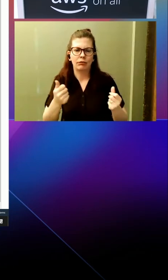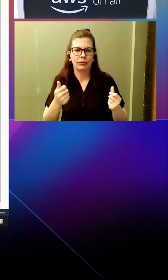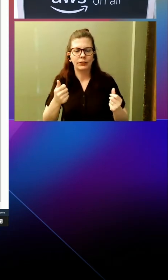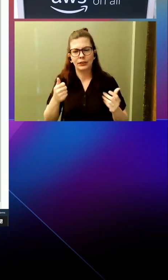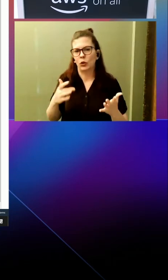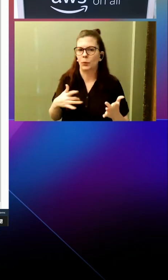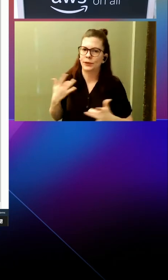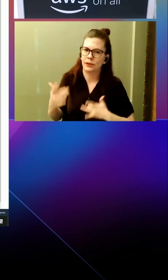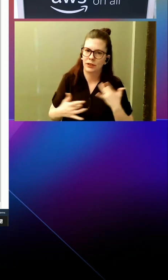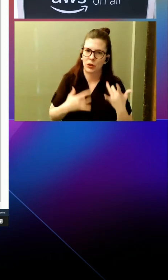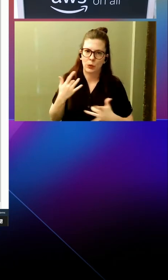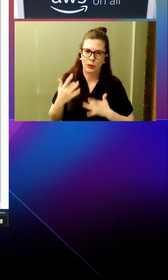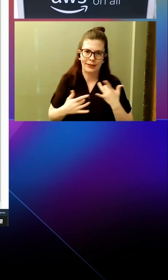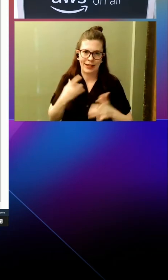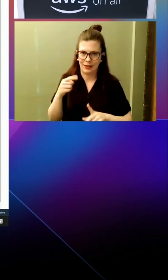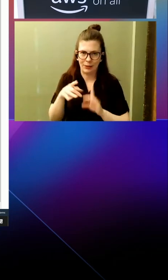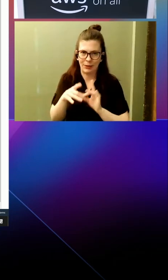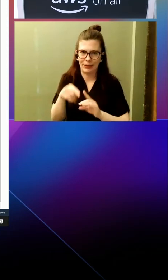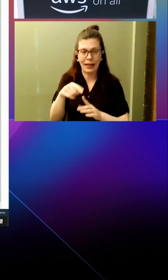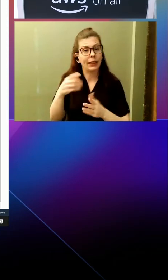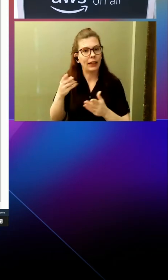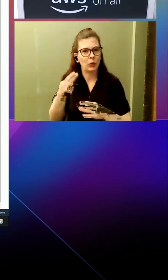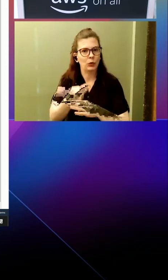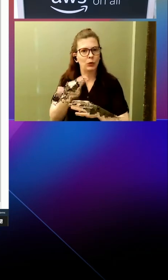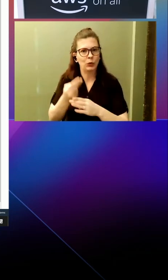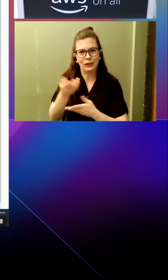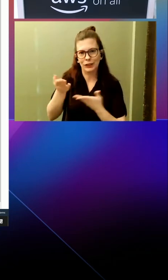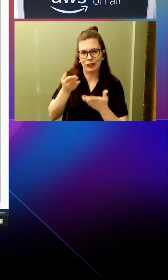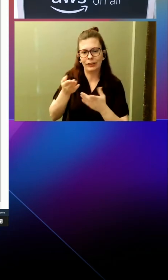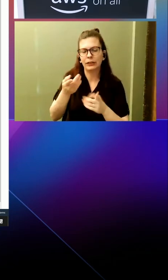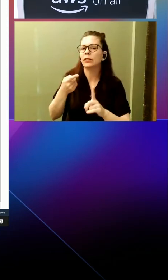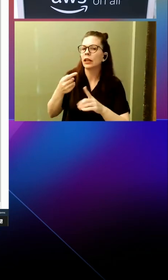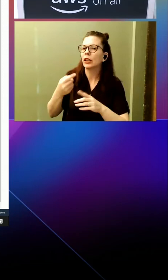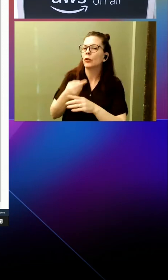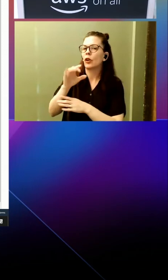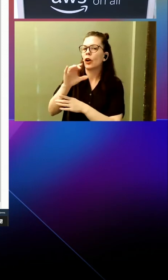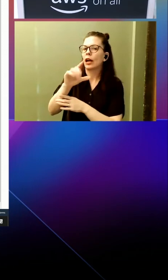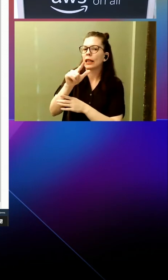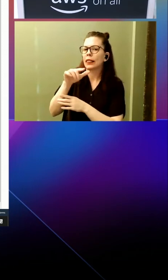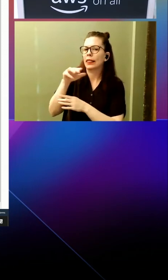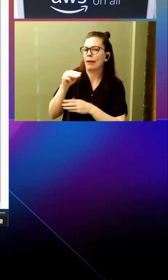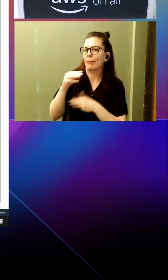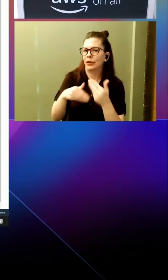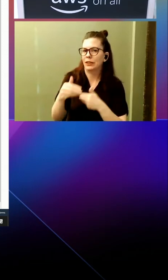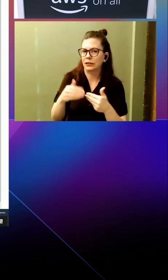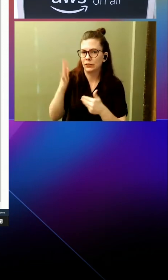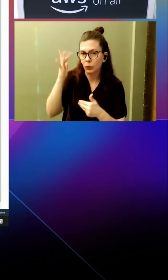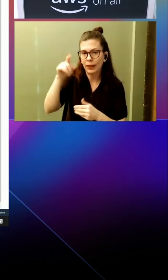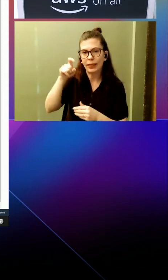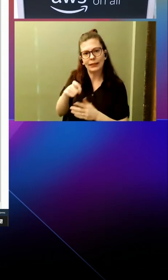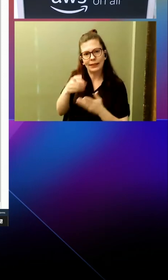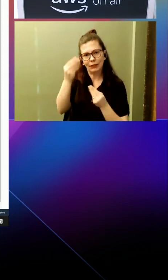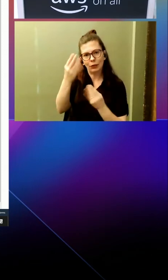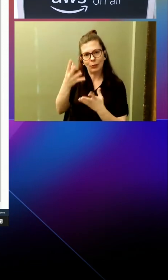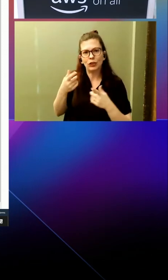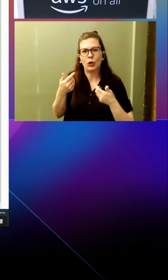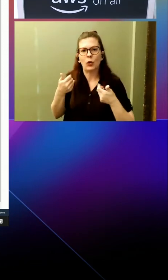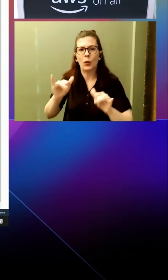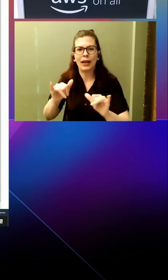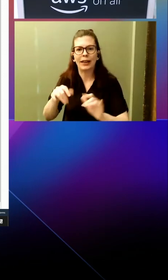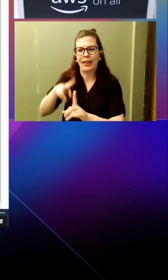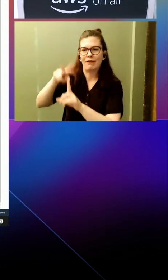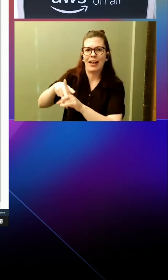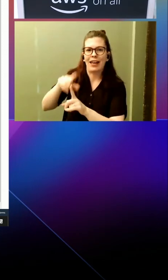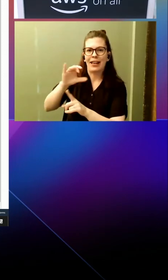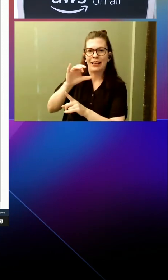going to start using it. And they use it for claims processing because they want this information while they file really for claims. Cool. That's a cool use case. Yes.